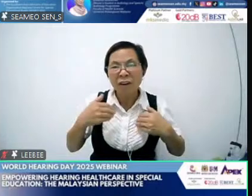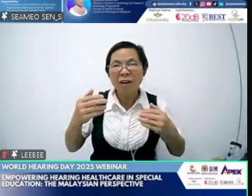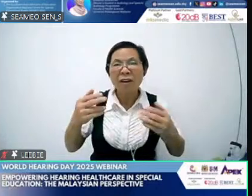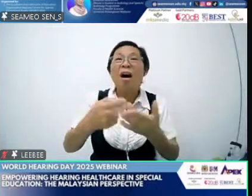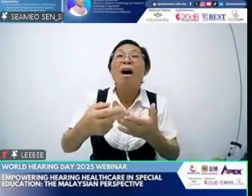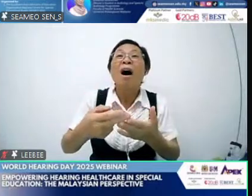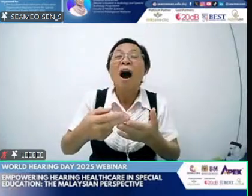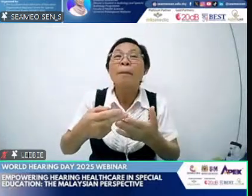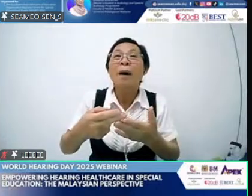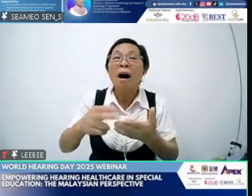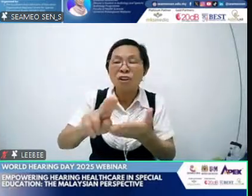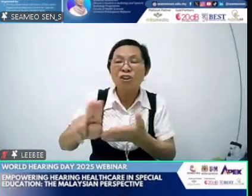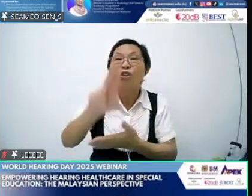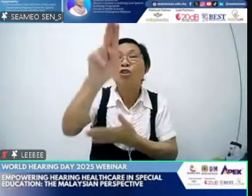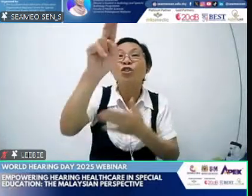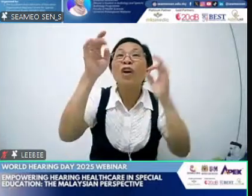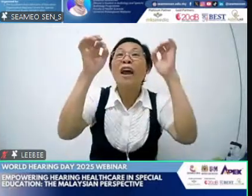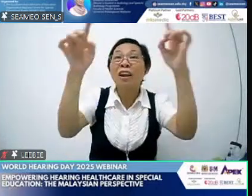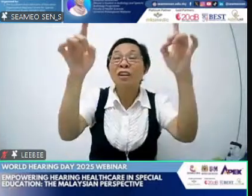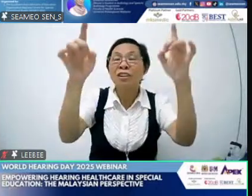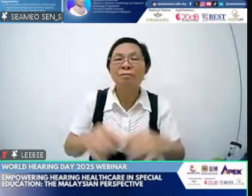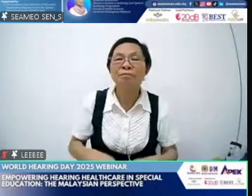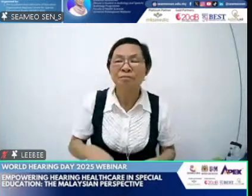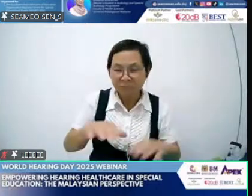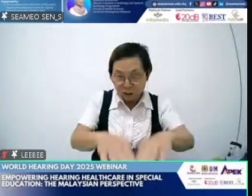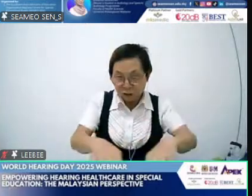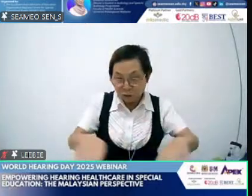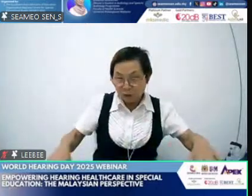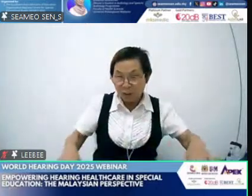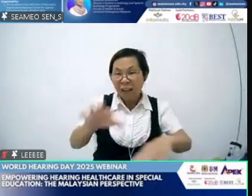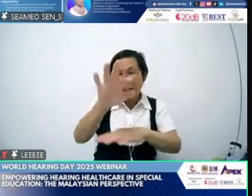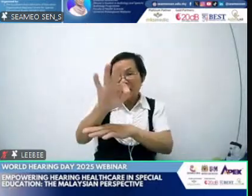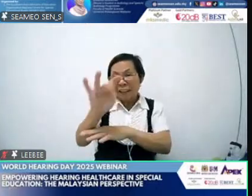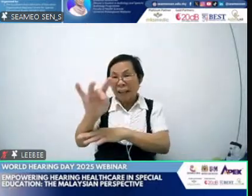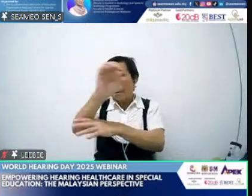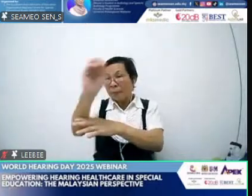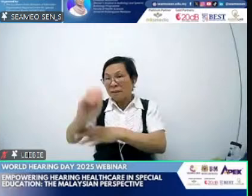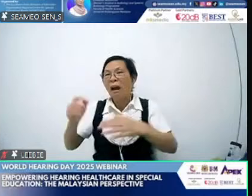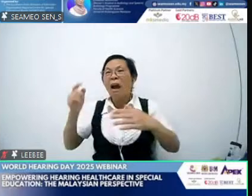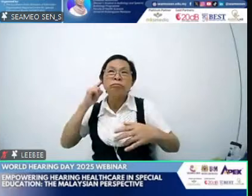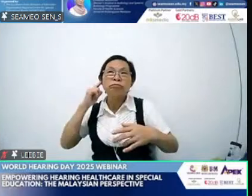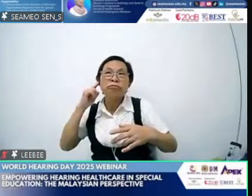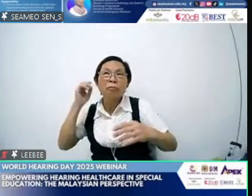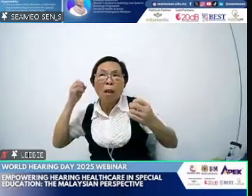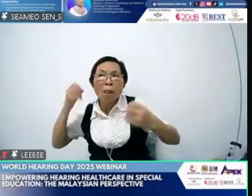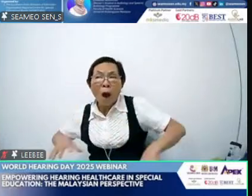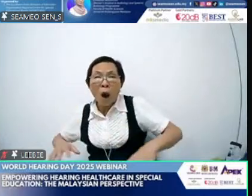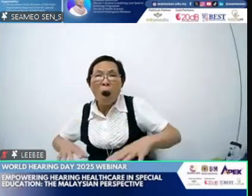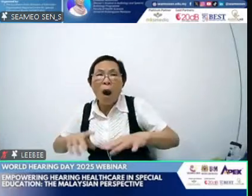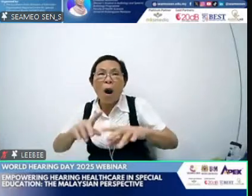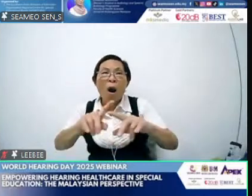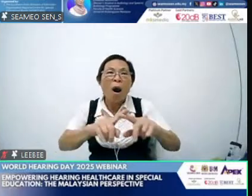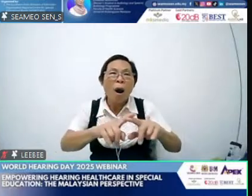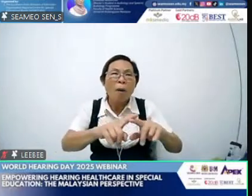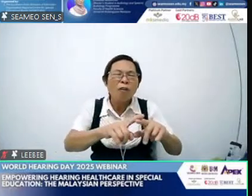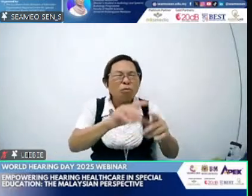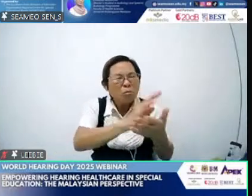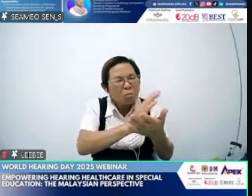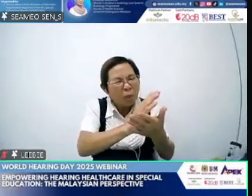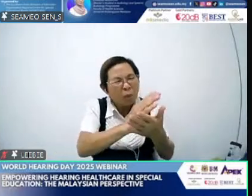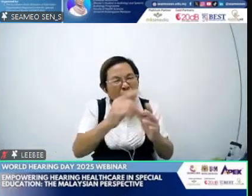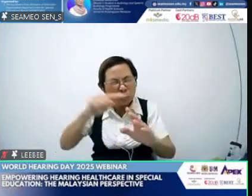qualification. Among the children, 98% had hearing loss ranging from mild to profound,